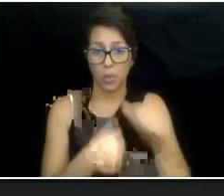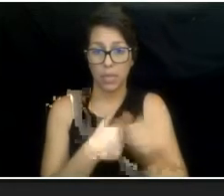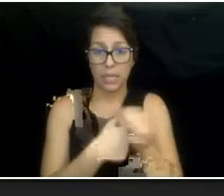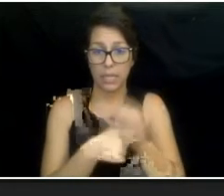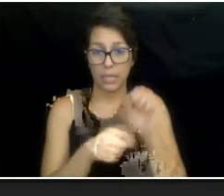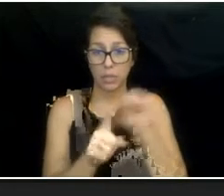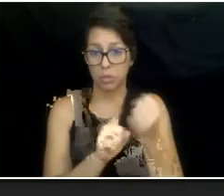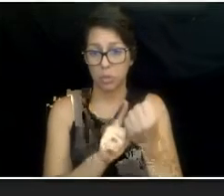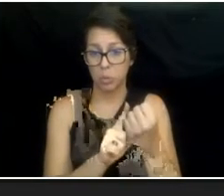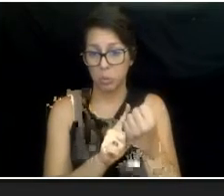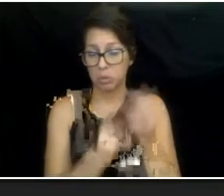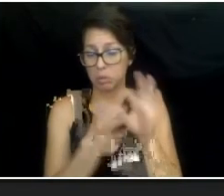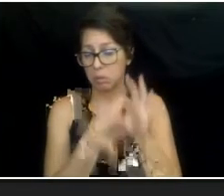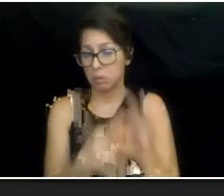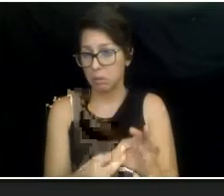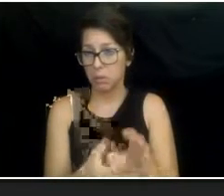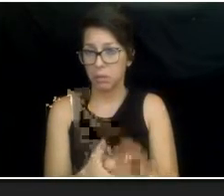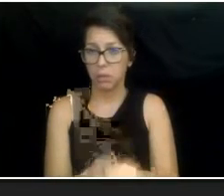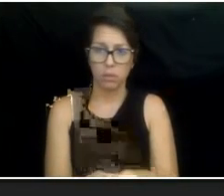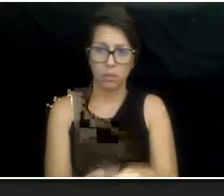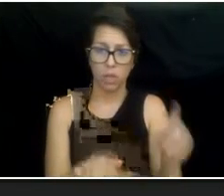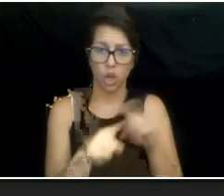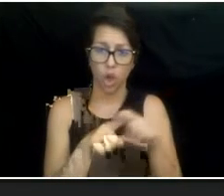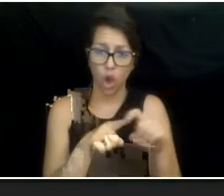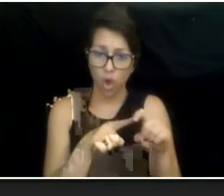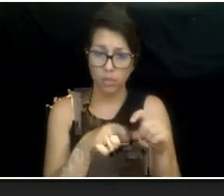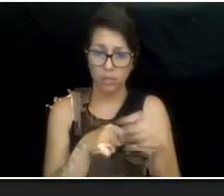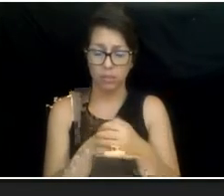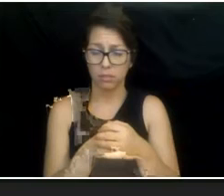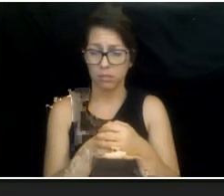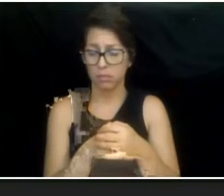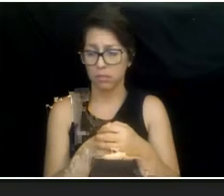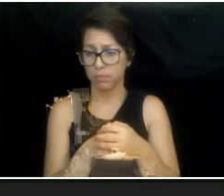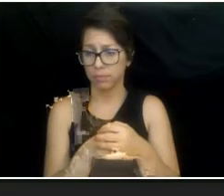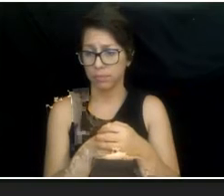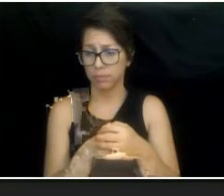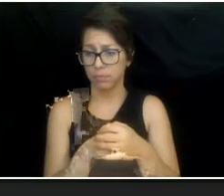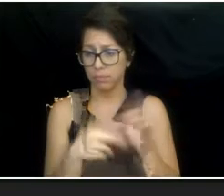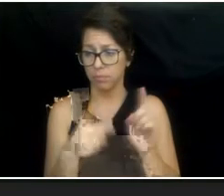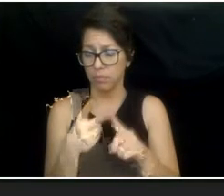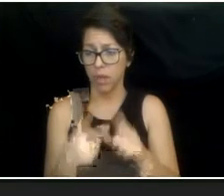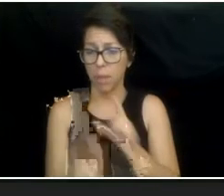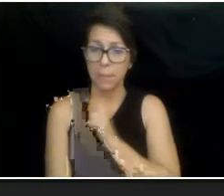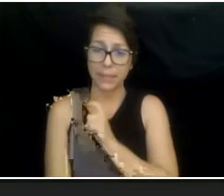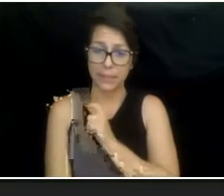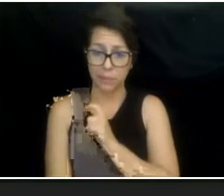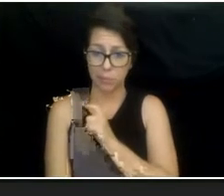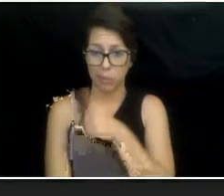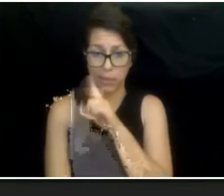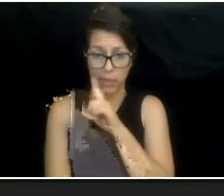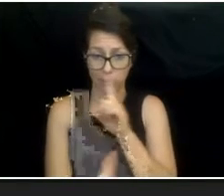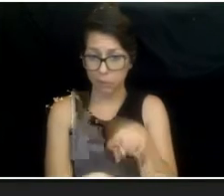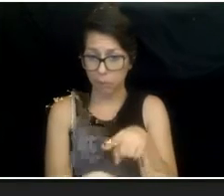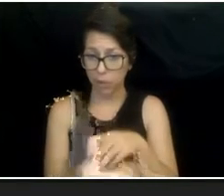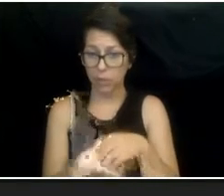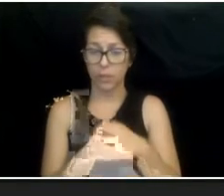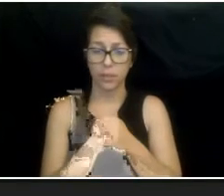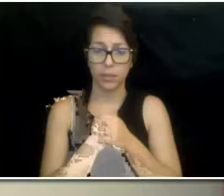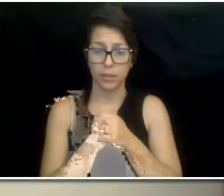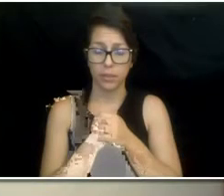places safety spaces um housing options that are now more readily available than ever